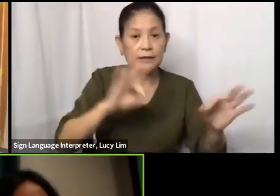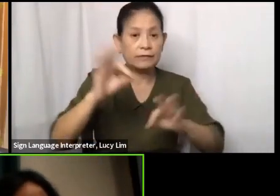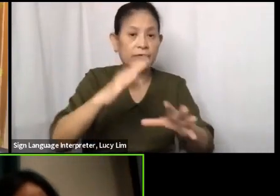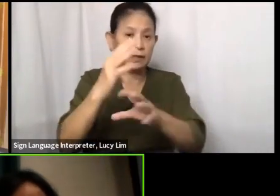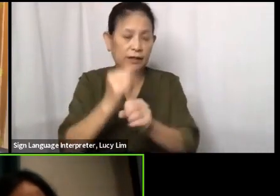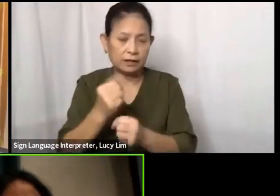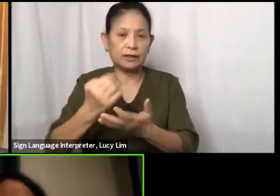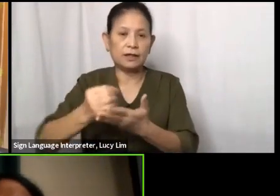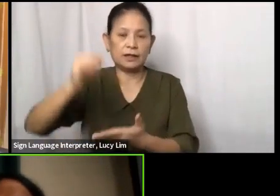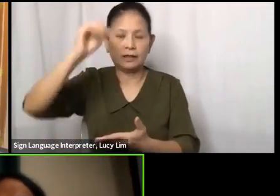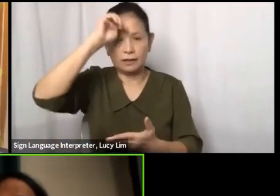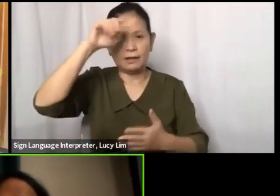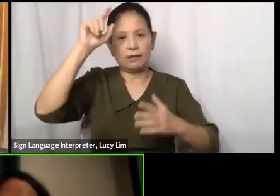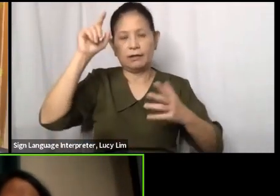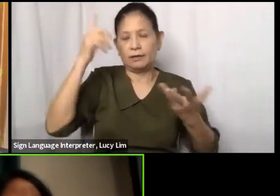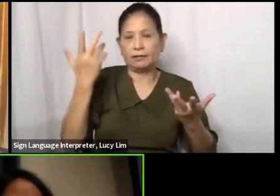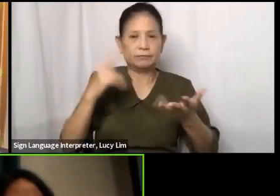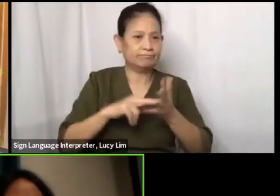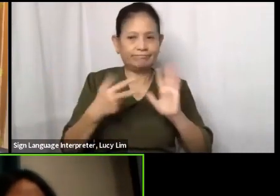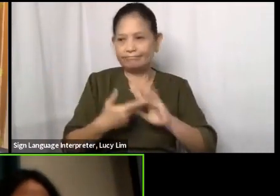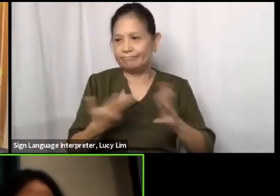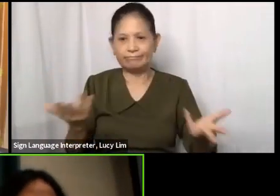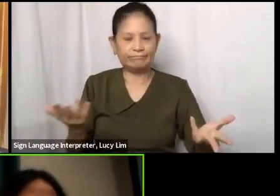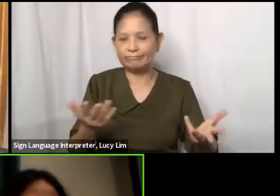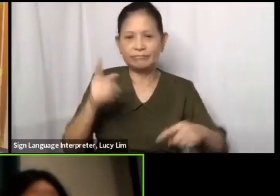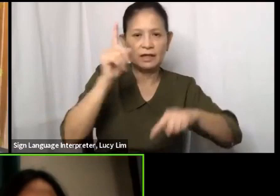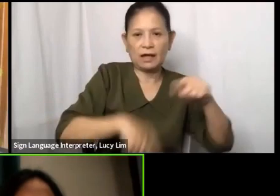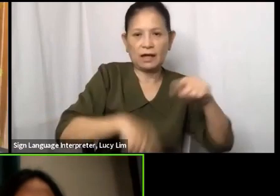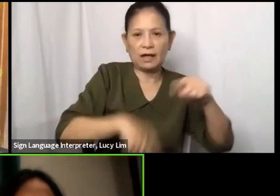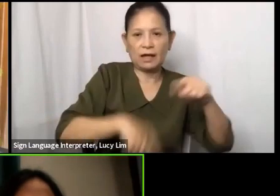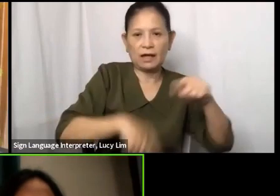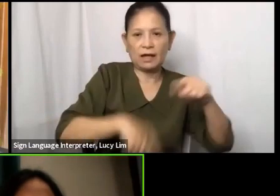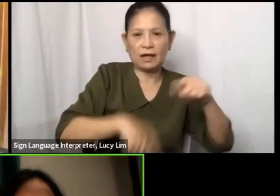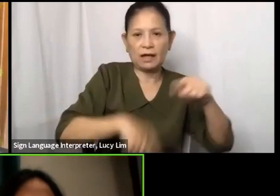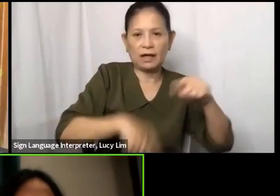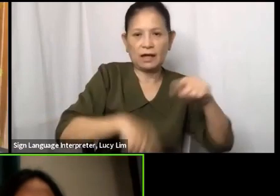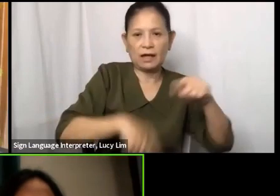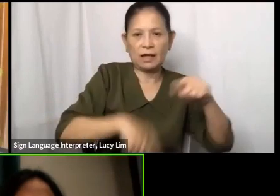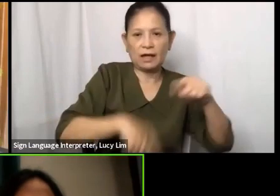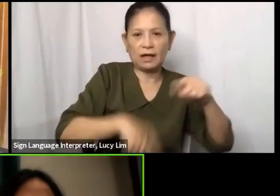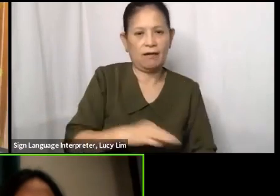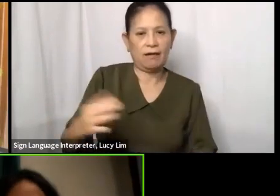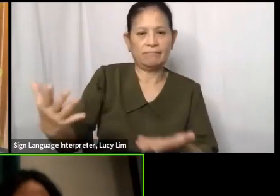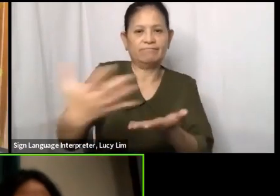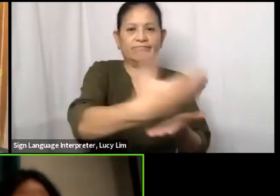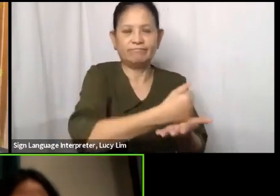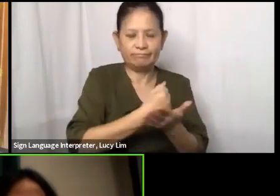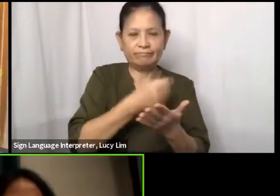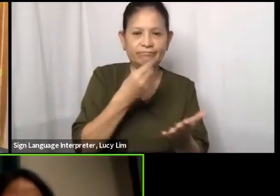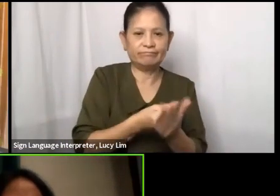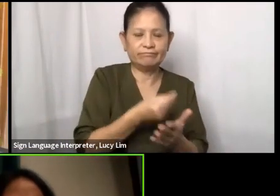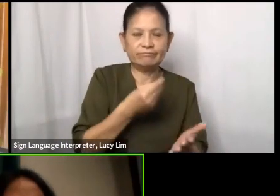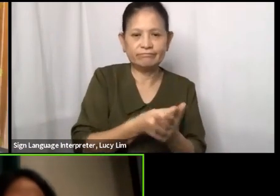have to compromise their earning, and it leads to some extent